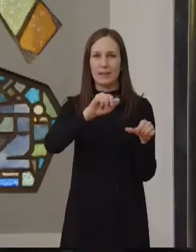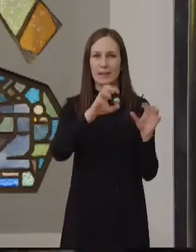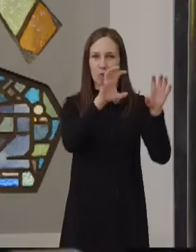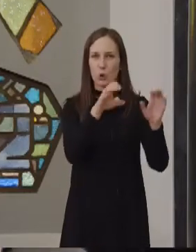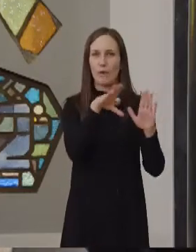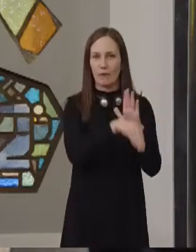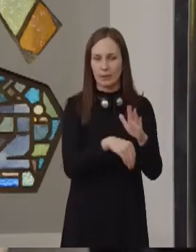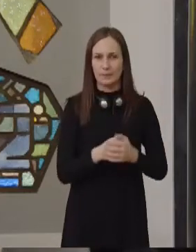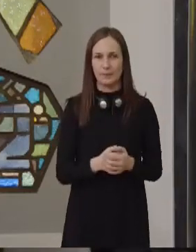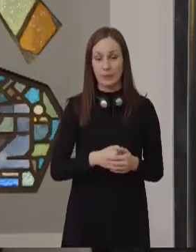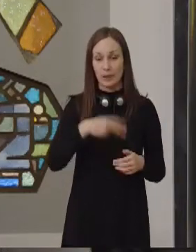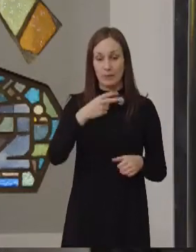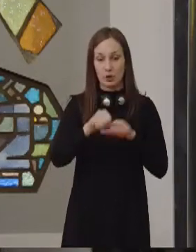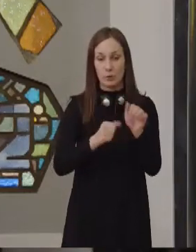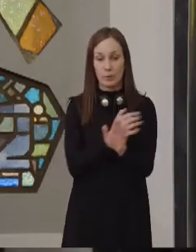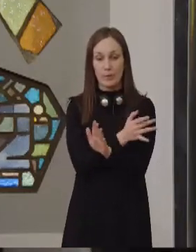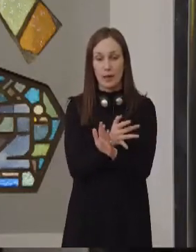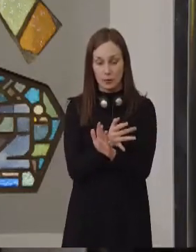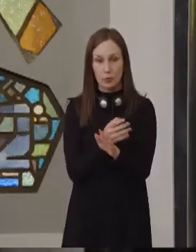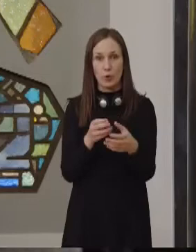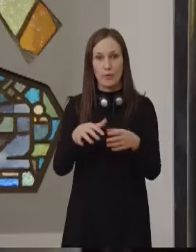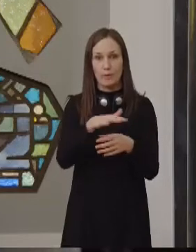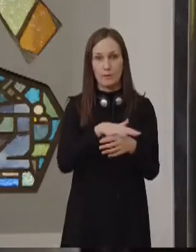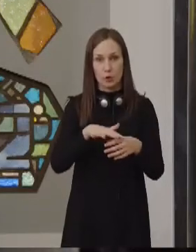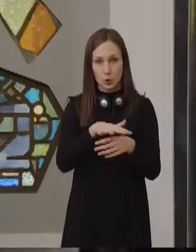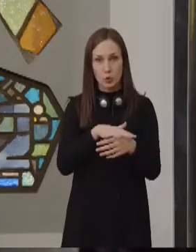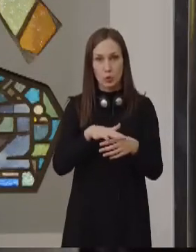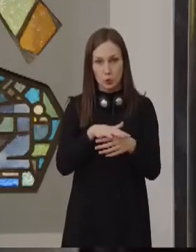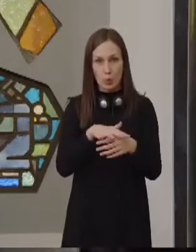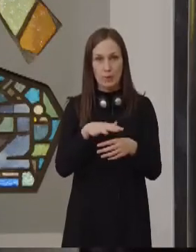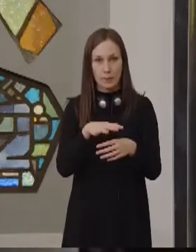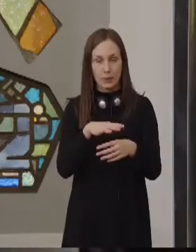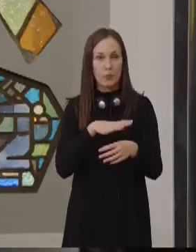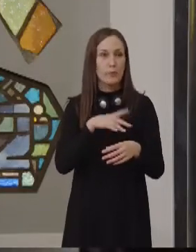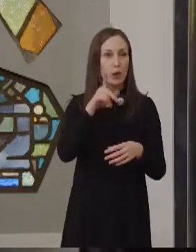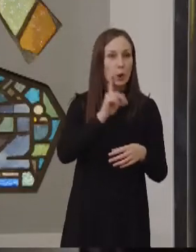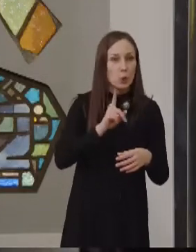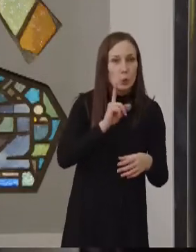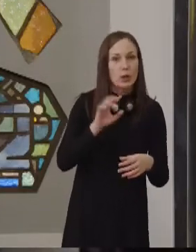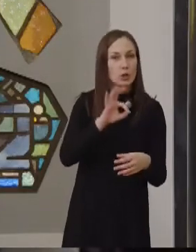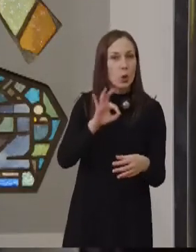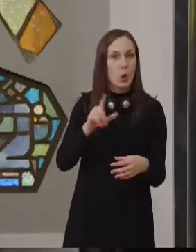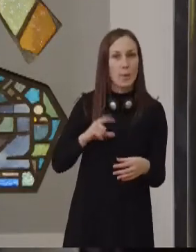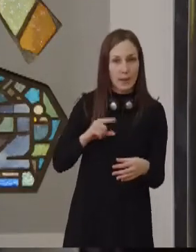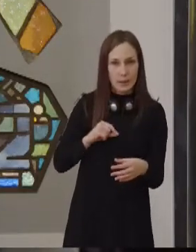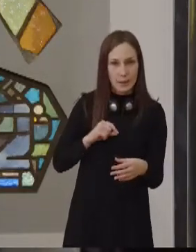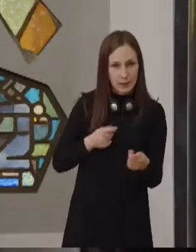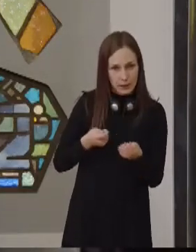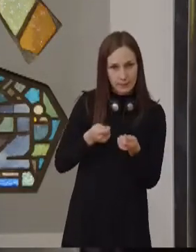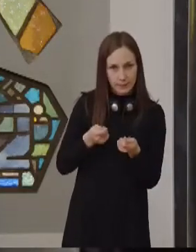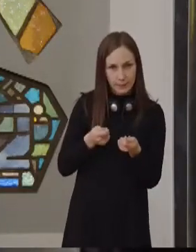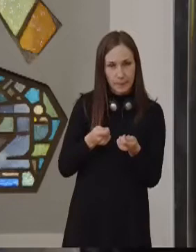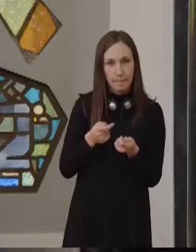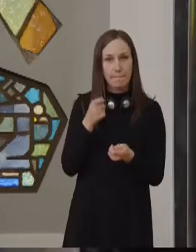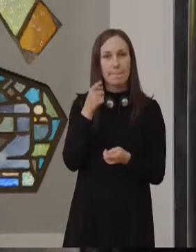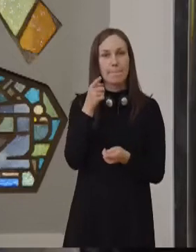the civil code. In 20 years, the society has accumulated certain expectations in